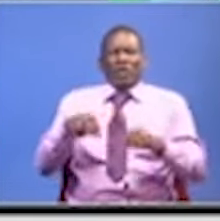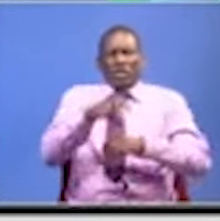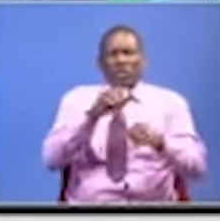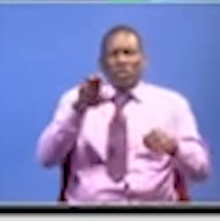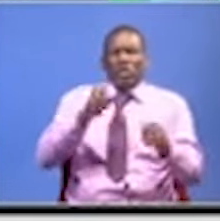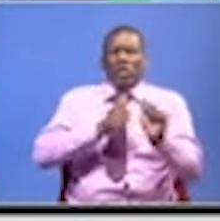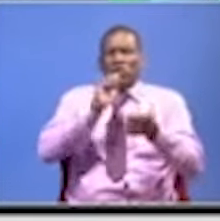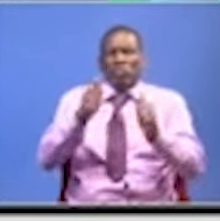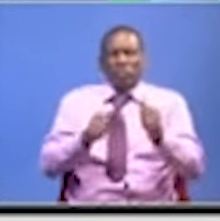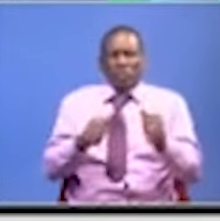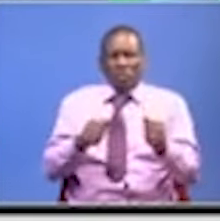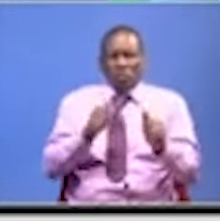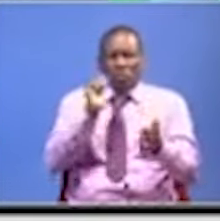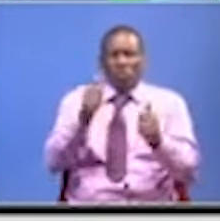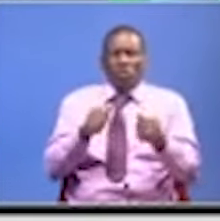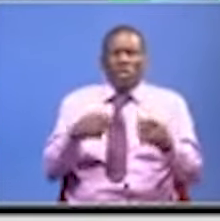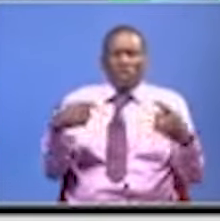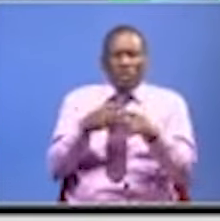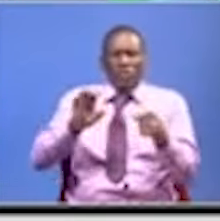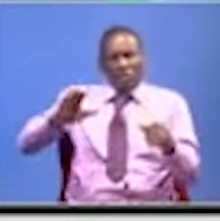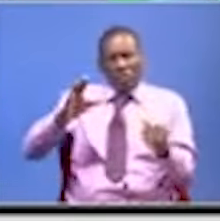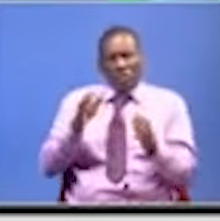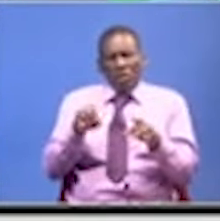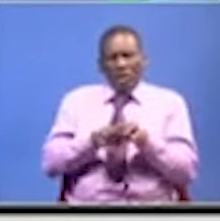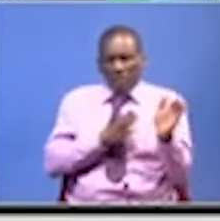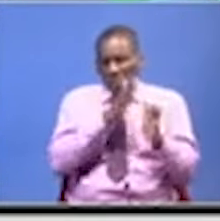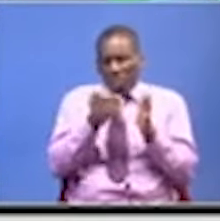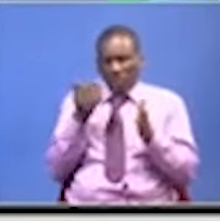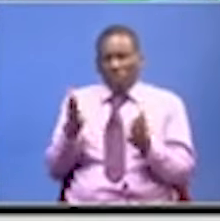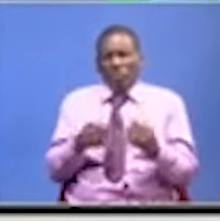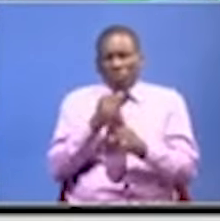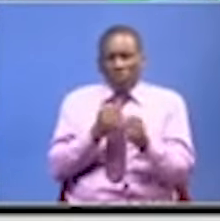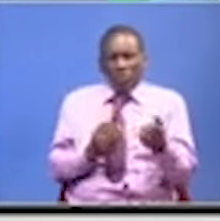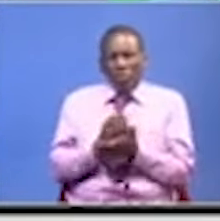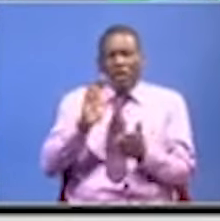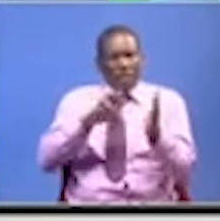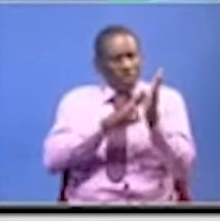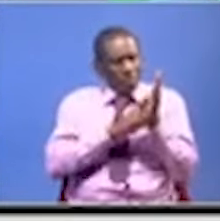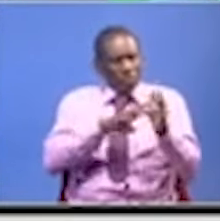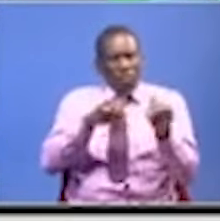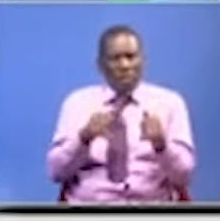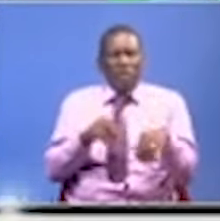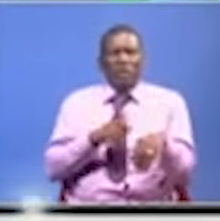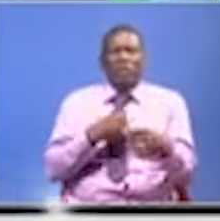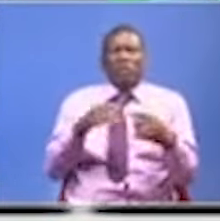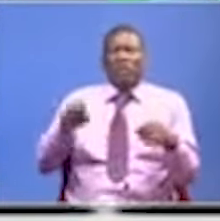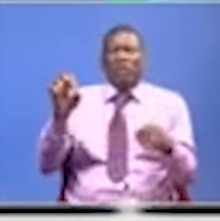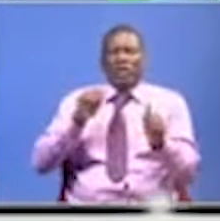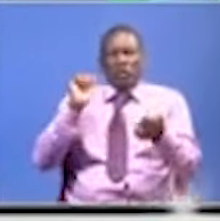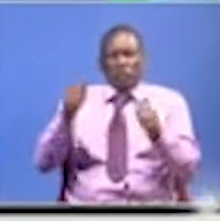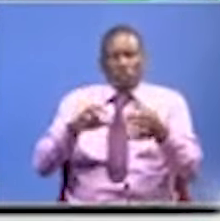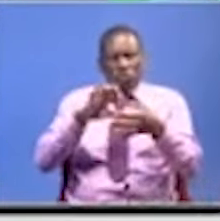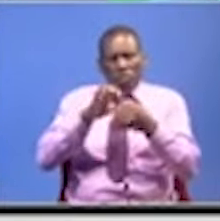across various counties as part of the plans it has put in place to ensure Kenya is well represented when it comes to Esports Olympics